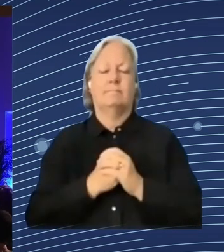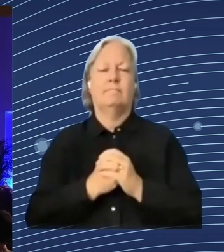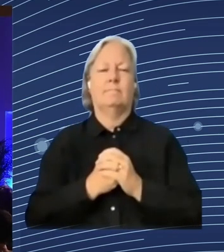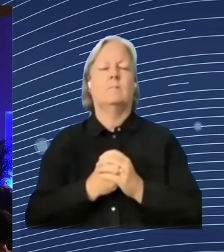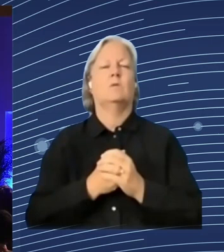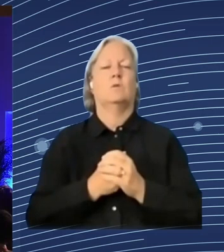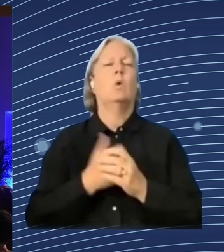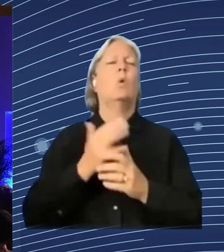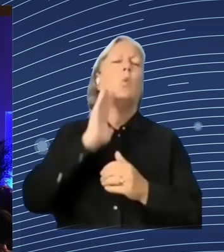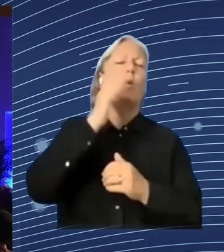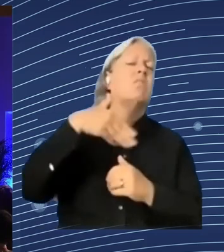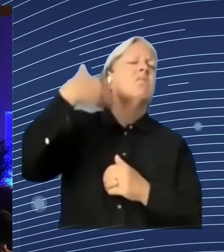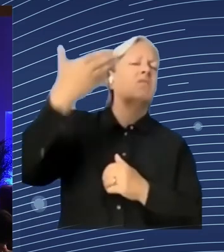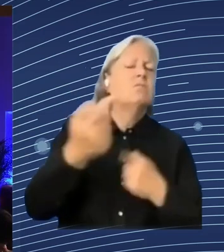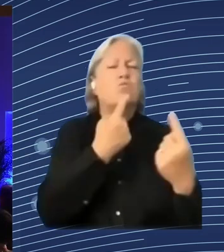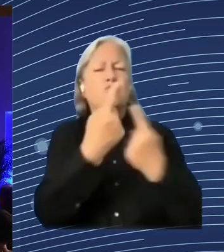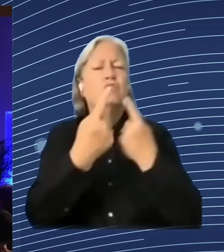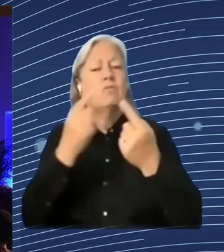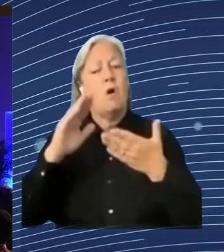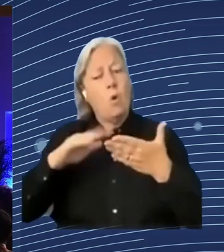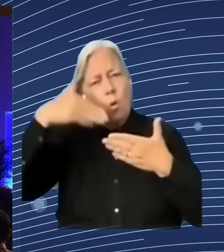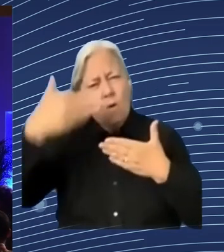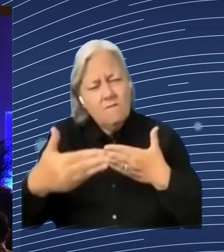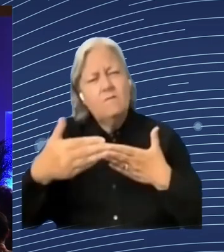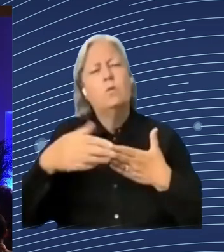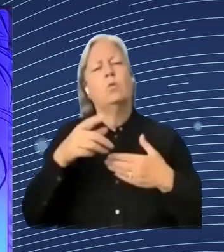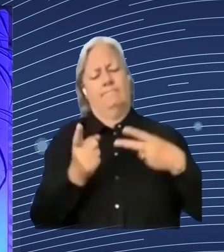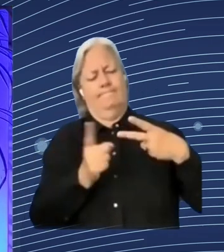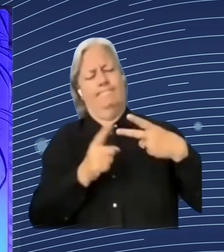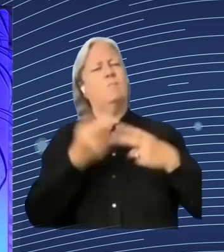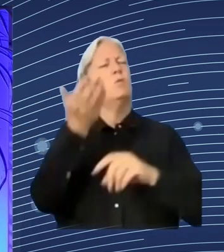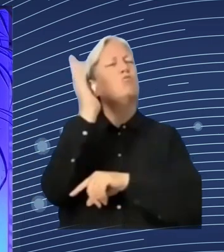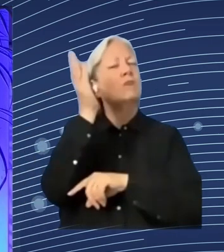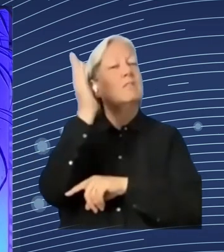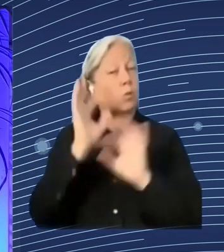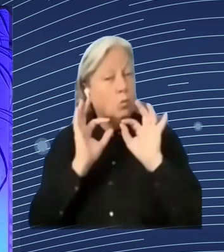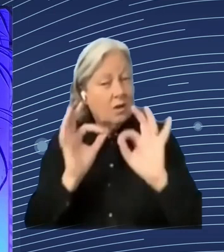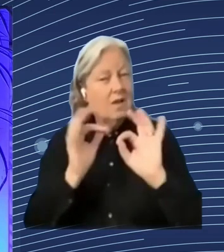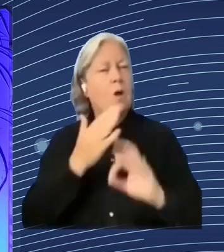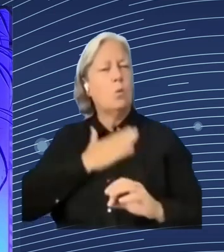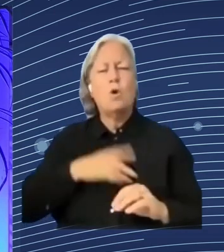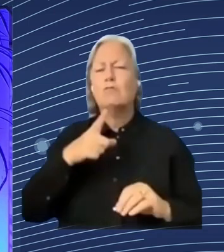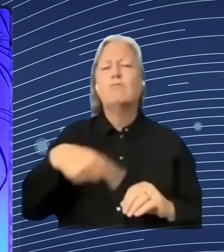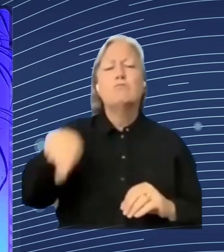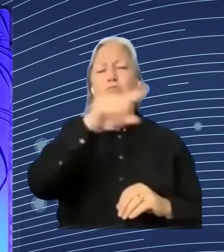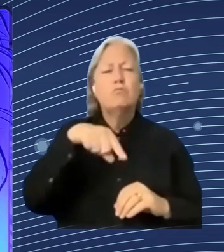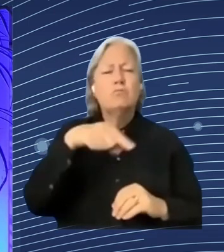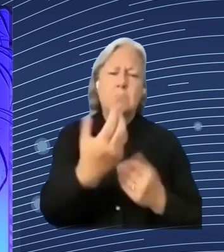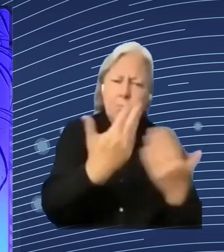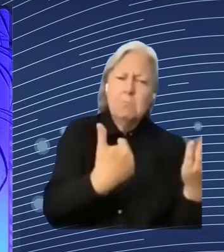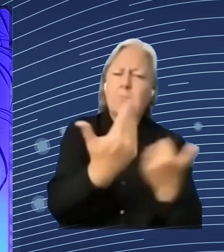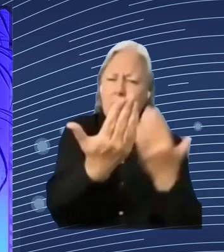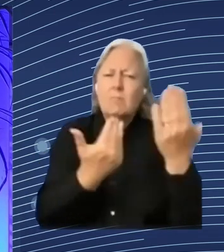discussion after we hear the other presentations, and I encourage you to continue sending us your questions over